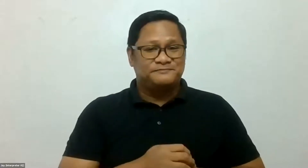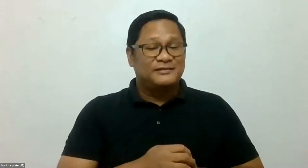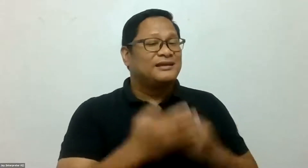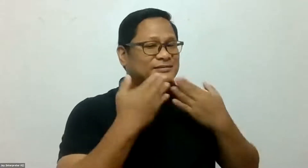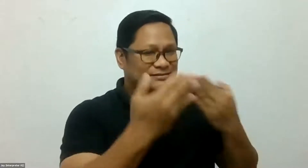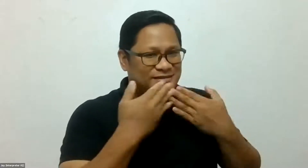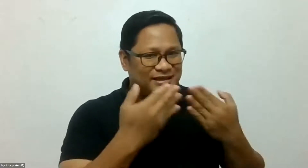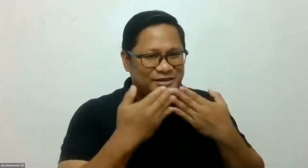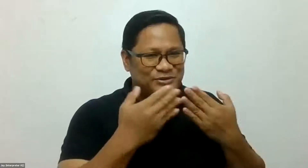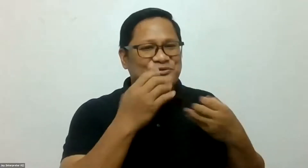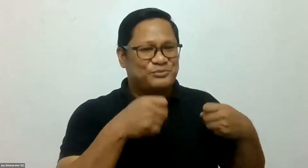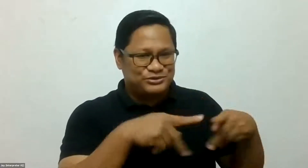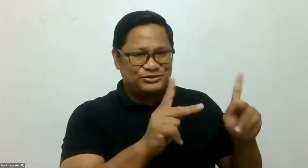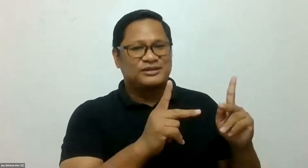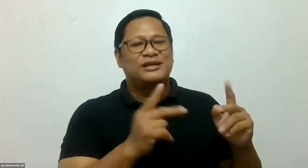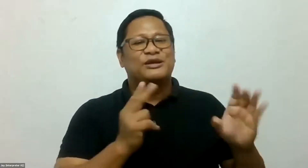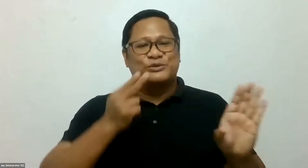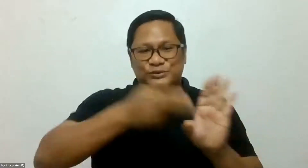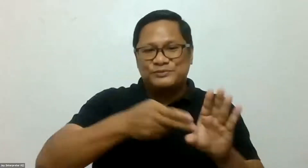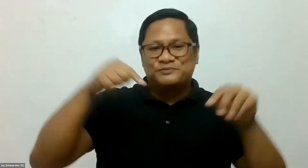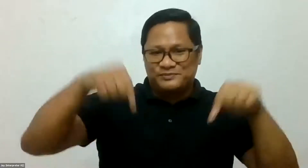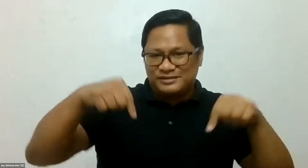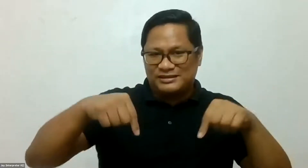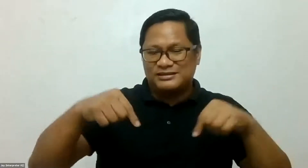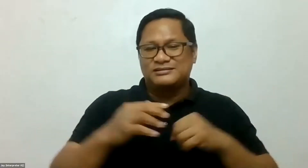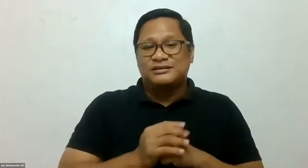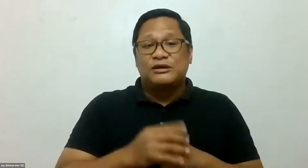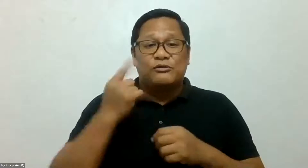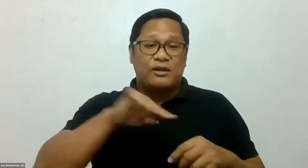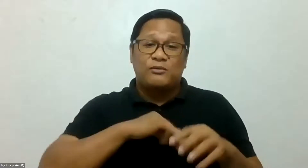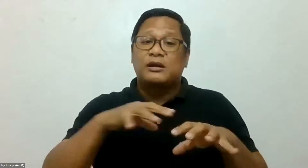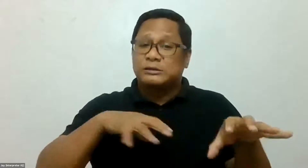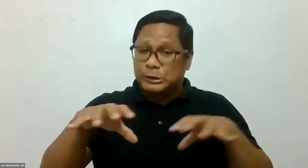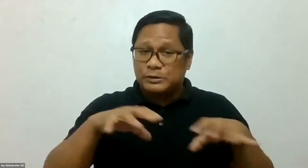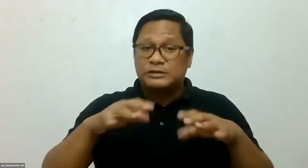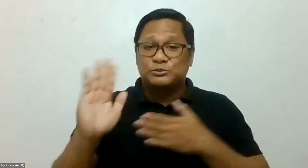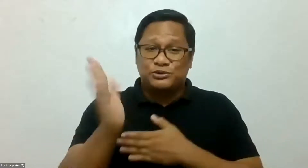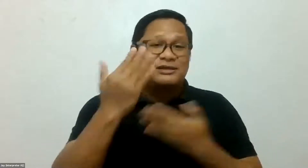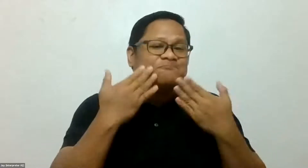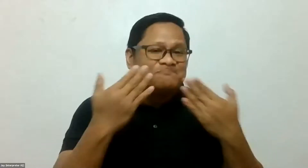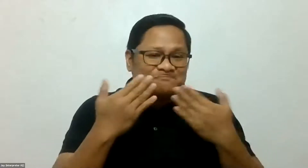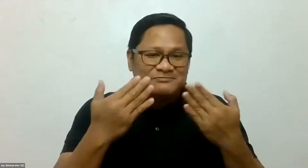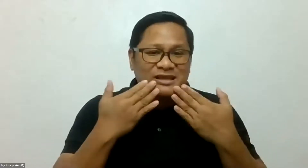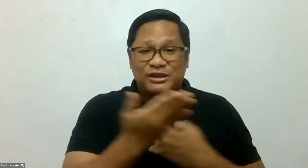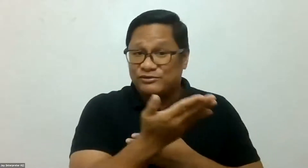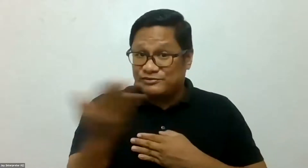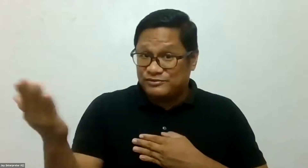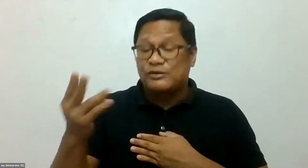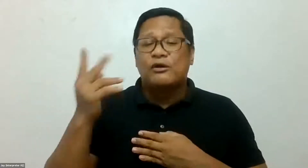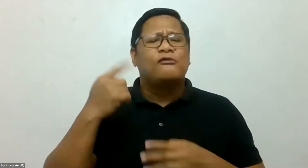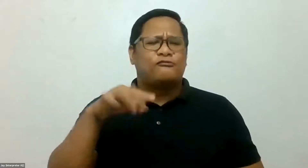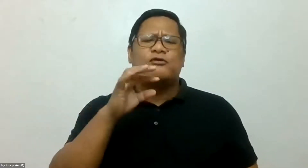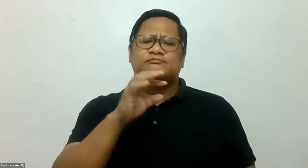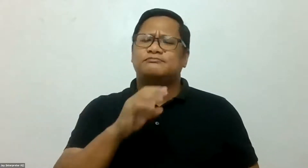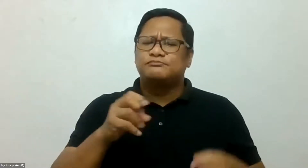Salamat po sa pagkakataon na makilahok sa ating gawain ngayong umaga. Thank you so much for the privilege of